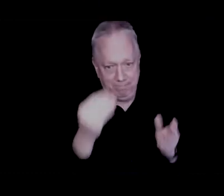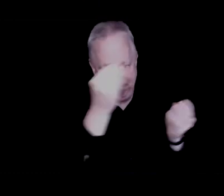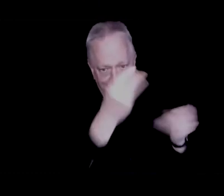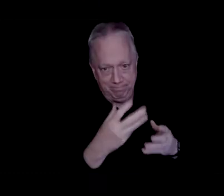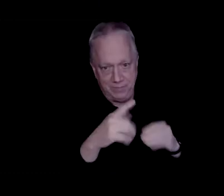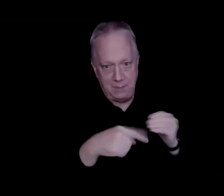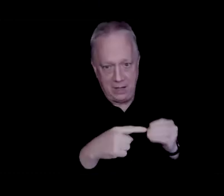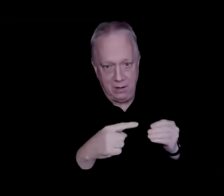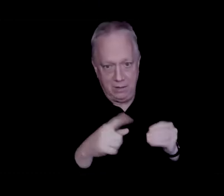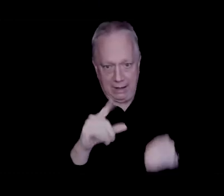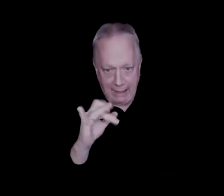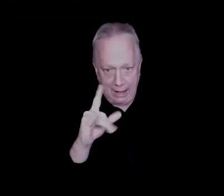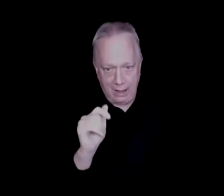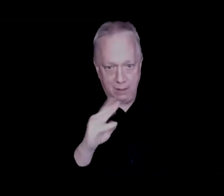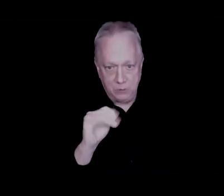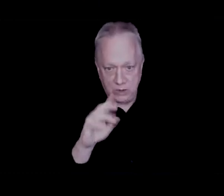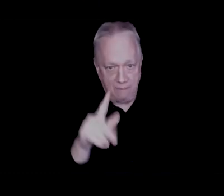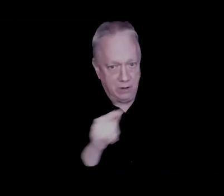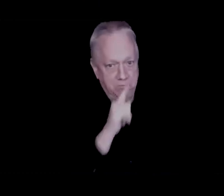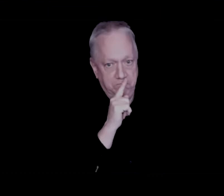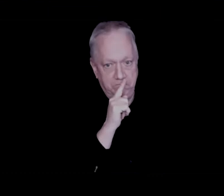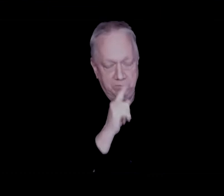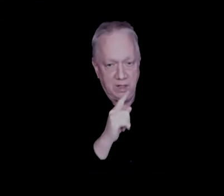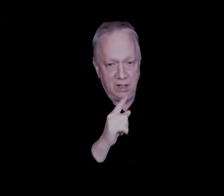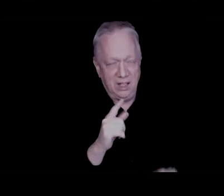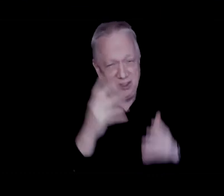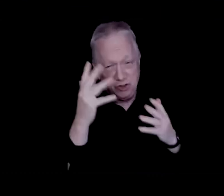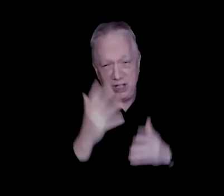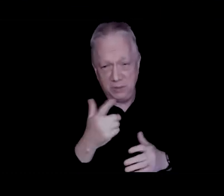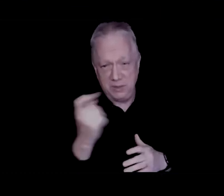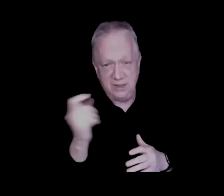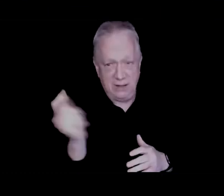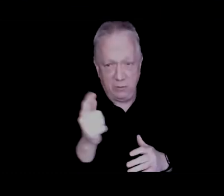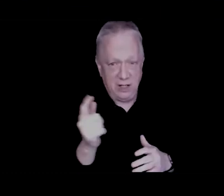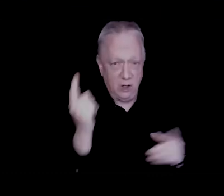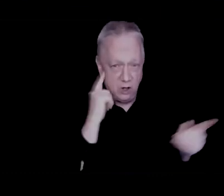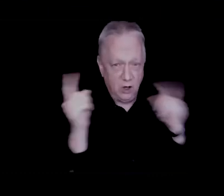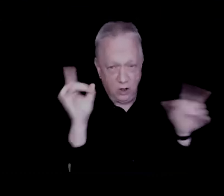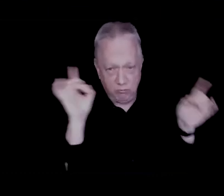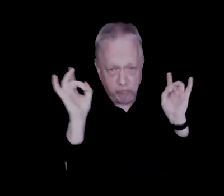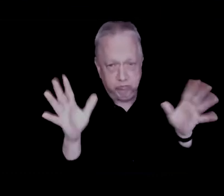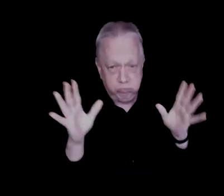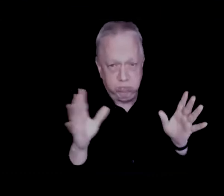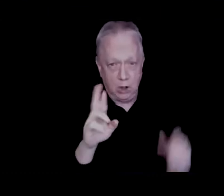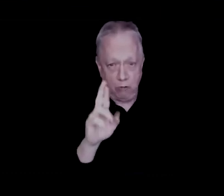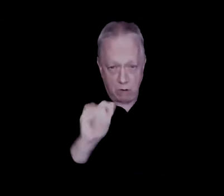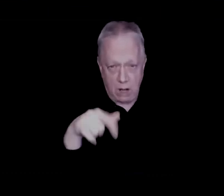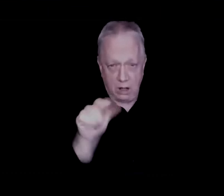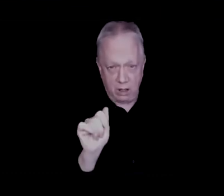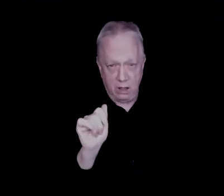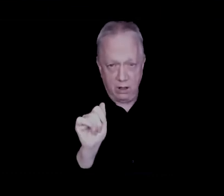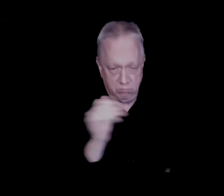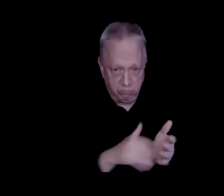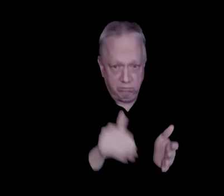about Leila Mustafa. It's a tragedy because everybody heard about Raqqa and we saw